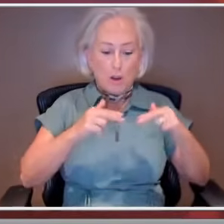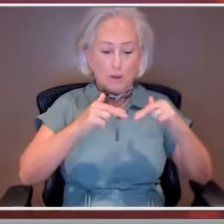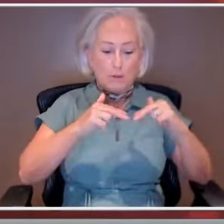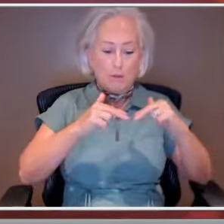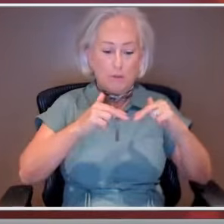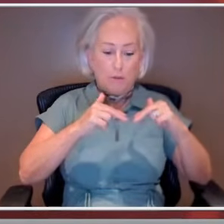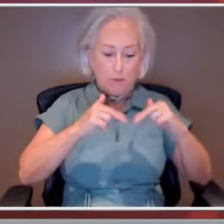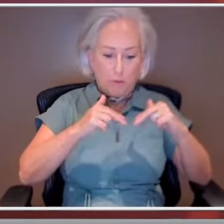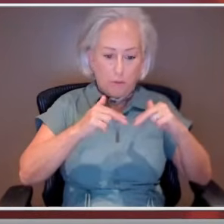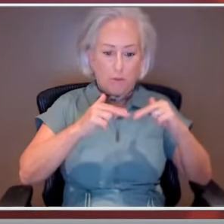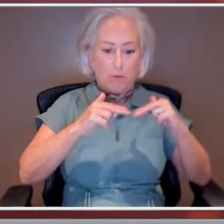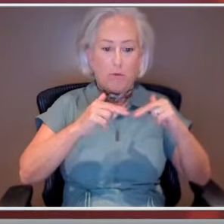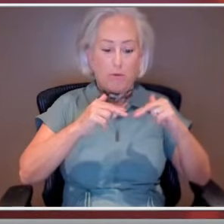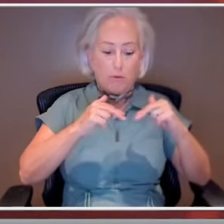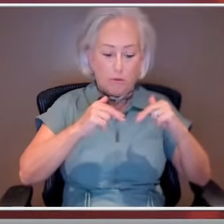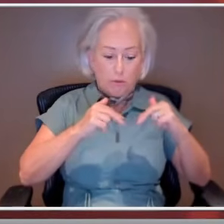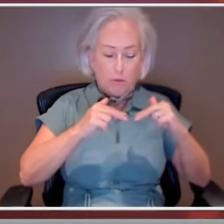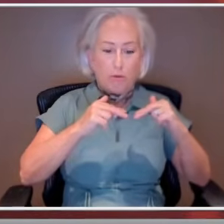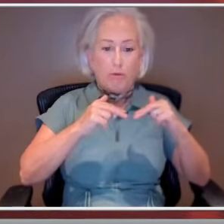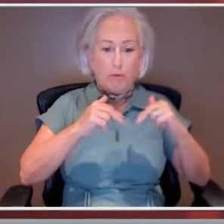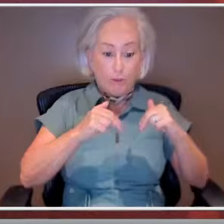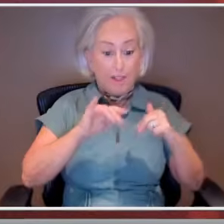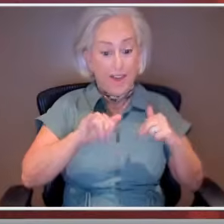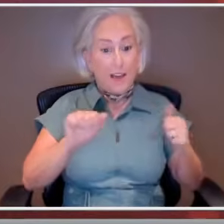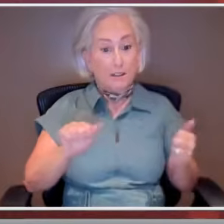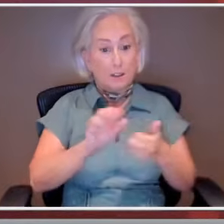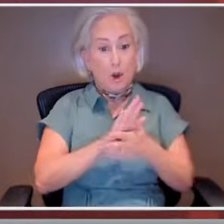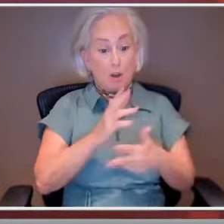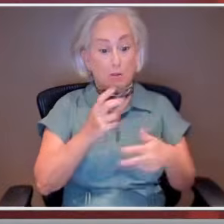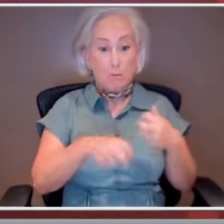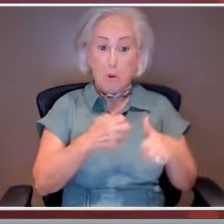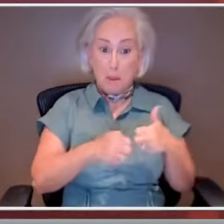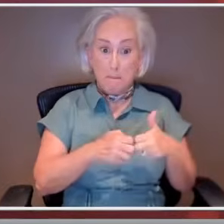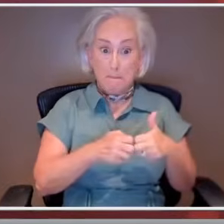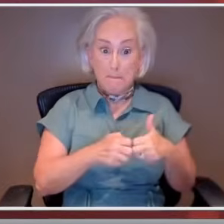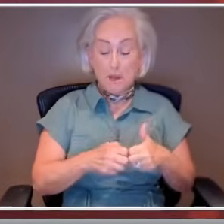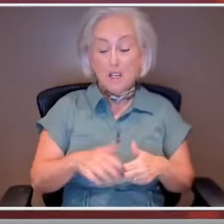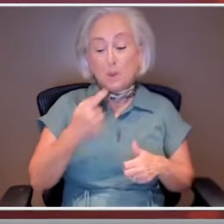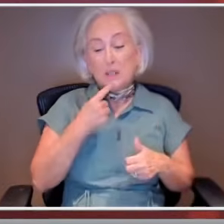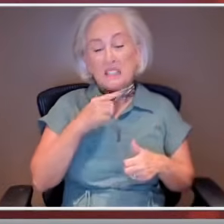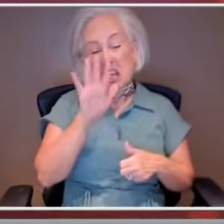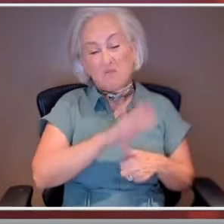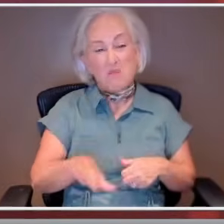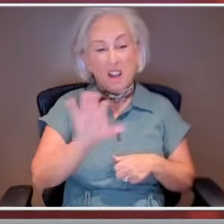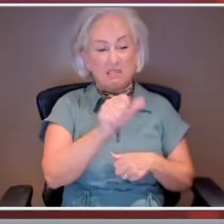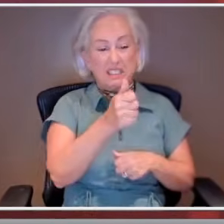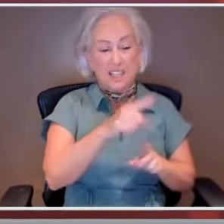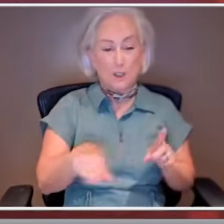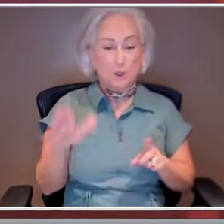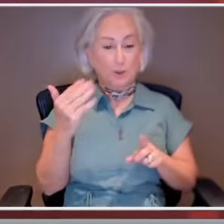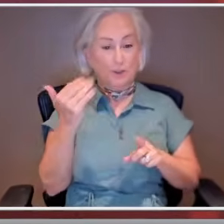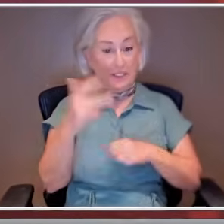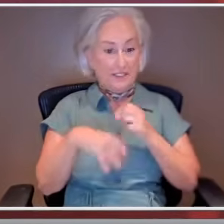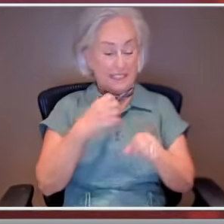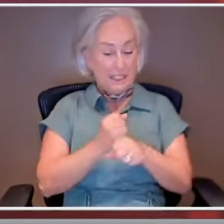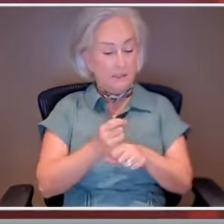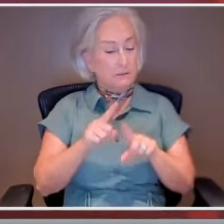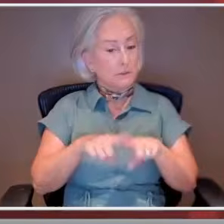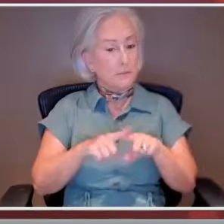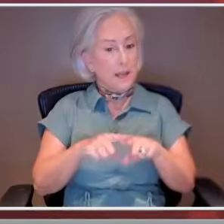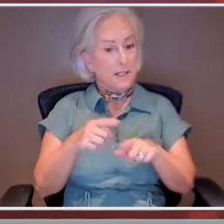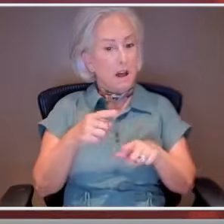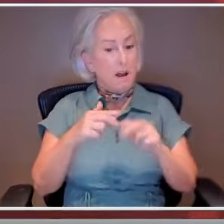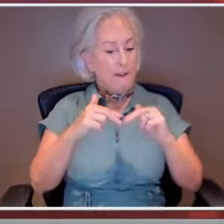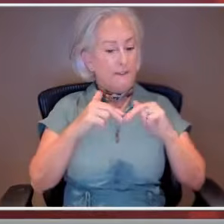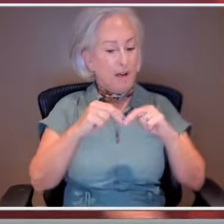problems. We say 10 years, 10 to 15 years sometimes, depending on the valve and the situation, but that's really just an